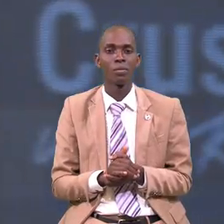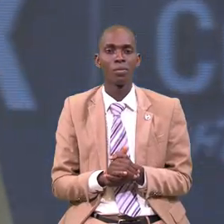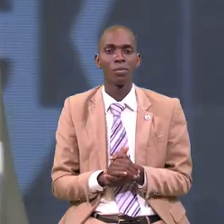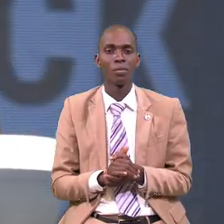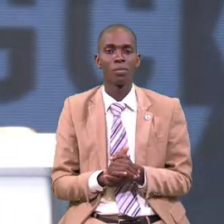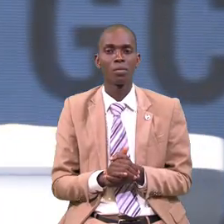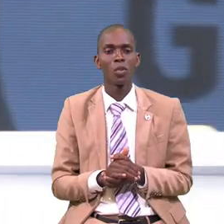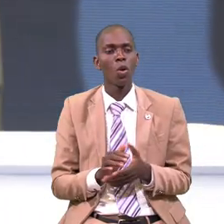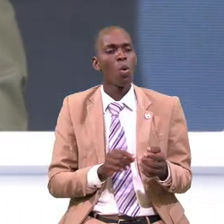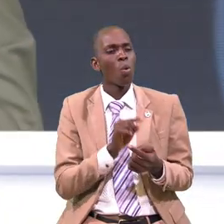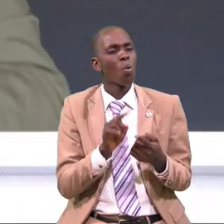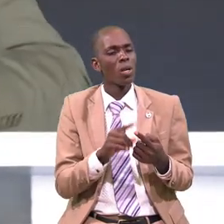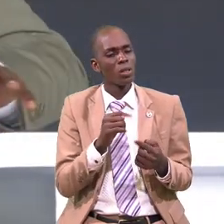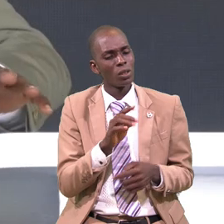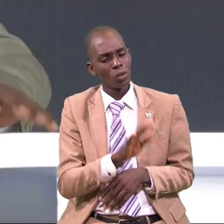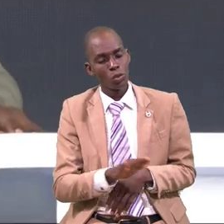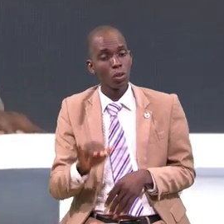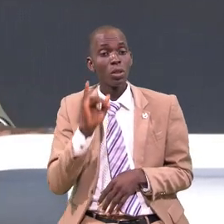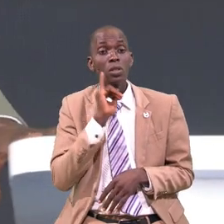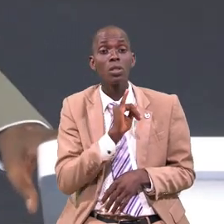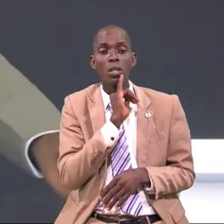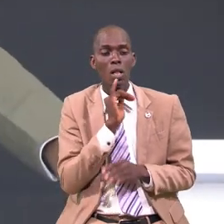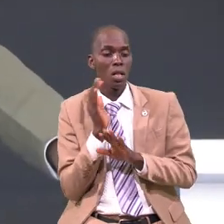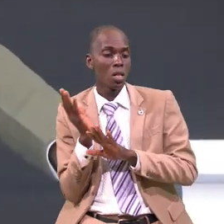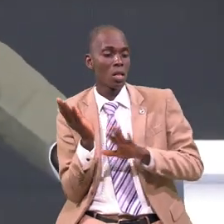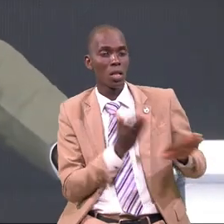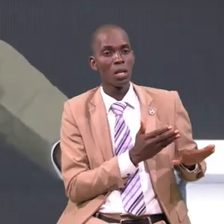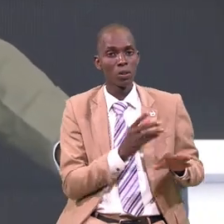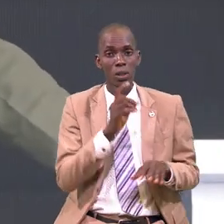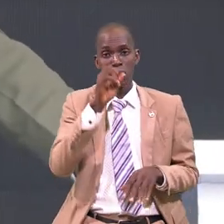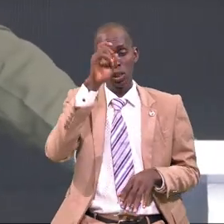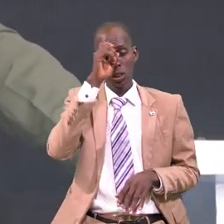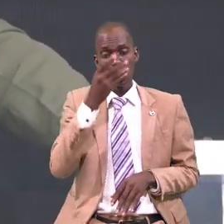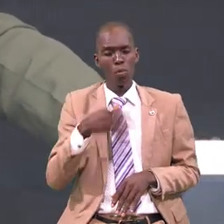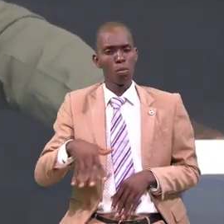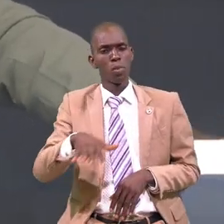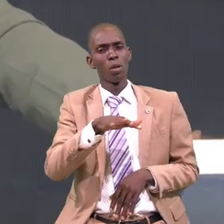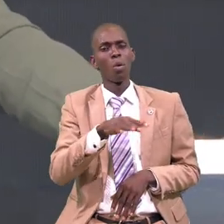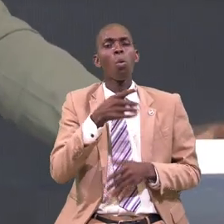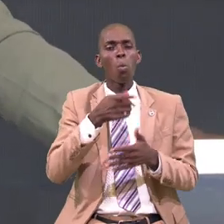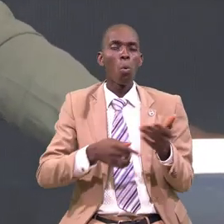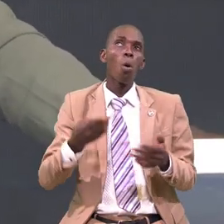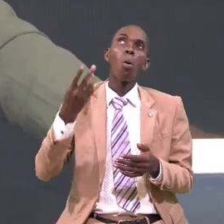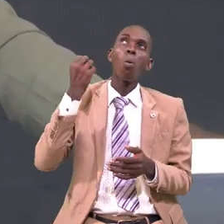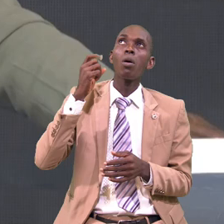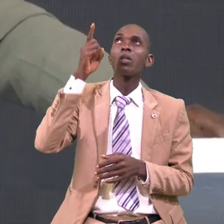When the children of Israel left Egypt, what was God's expected end for them?